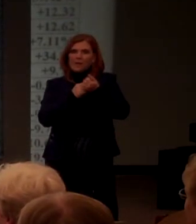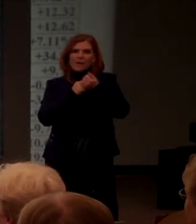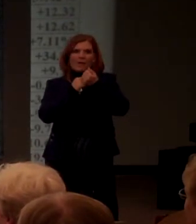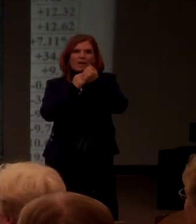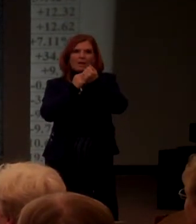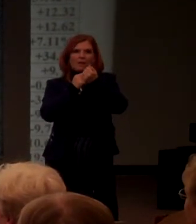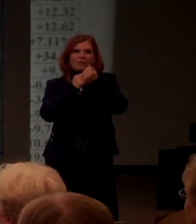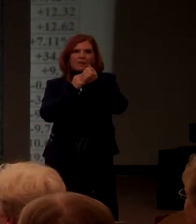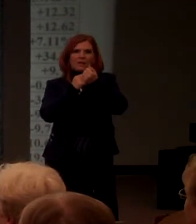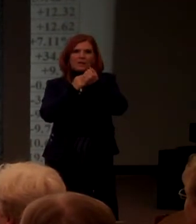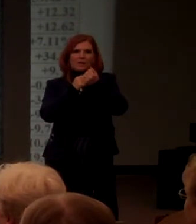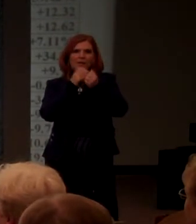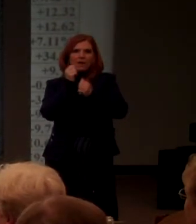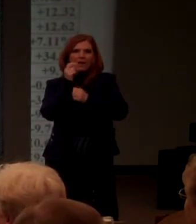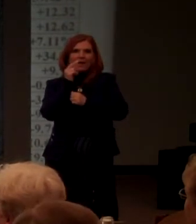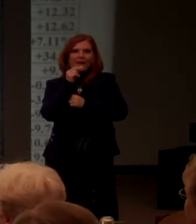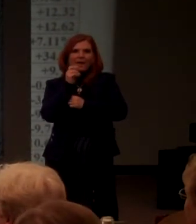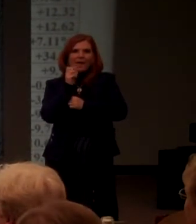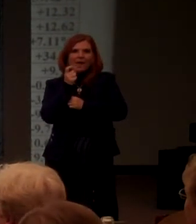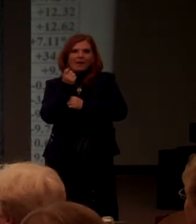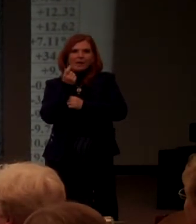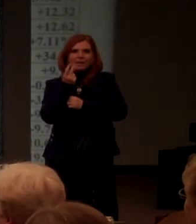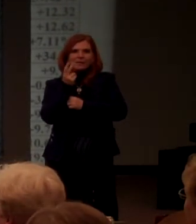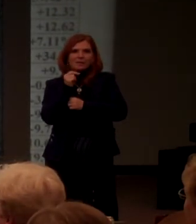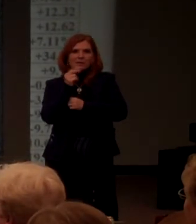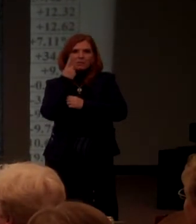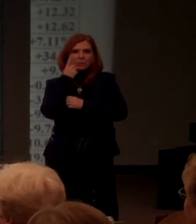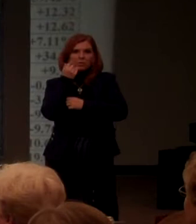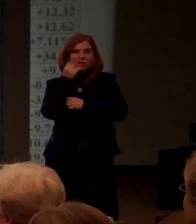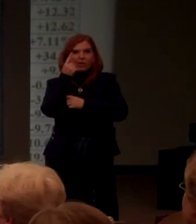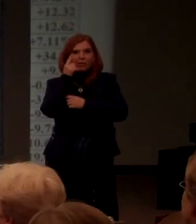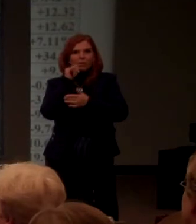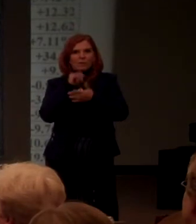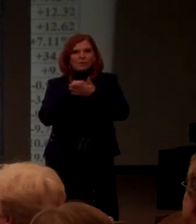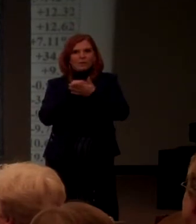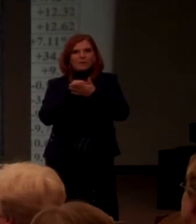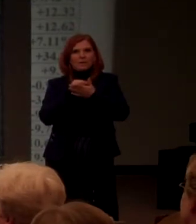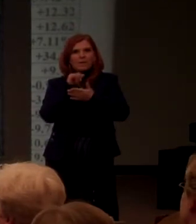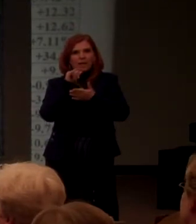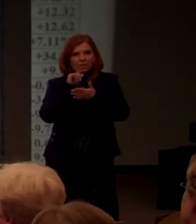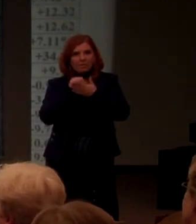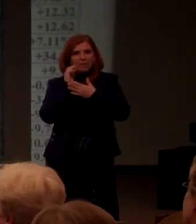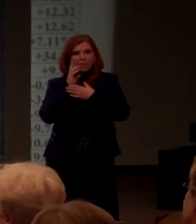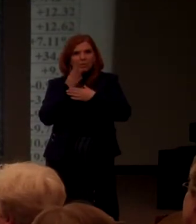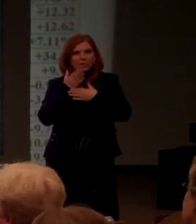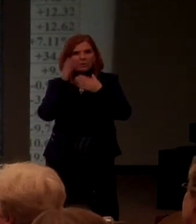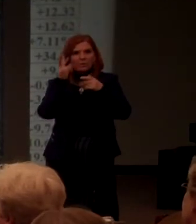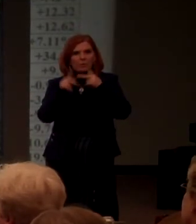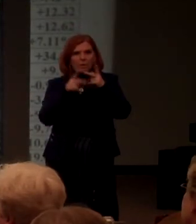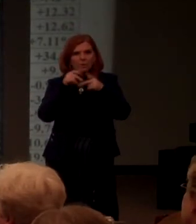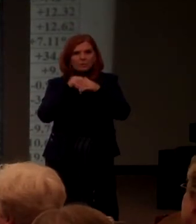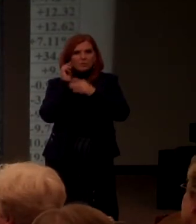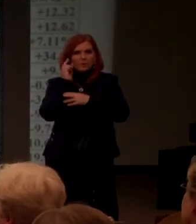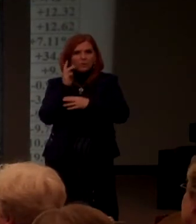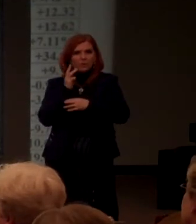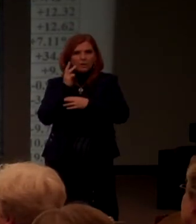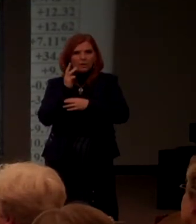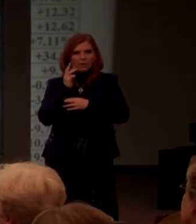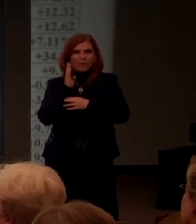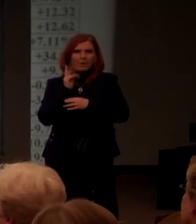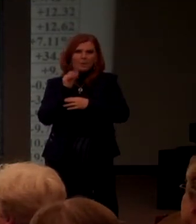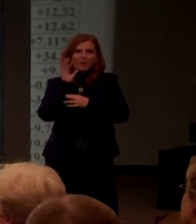advocated annexation because they thought that that would give a population in Wheeling